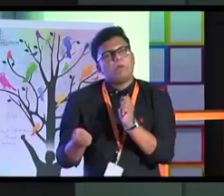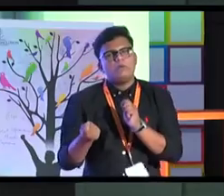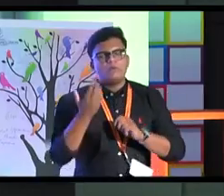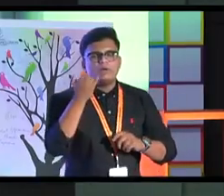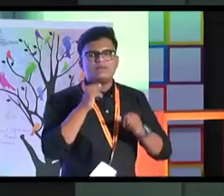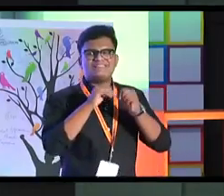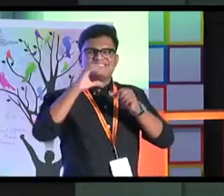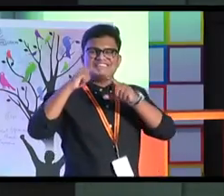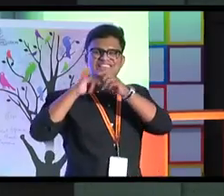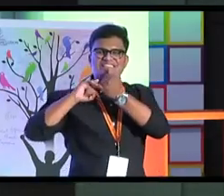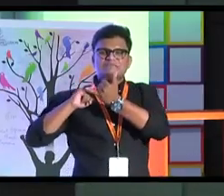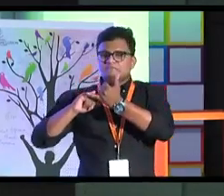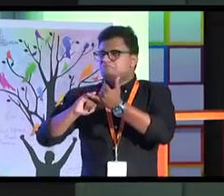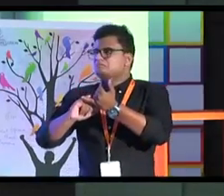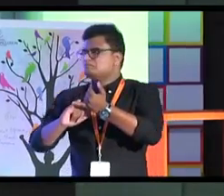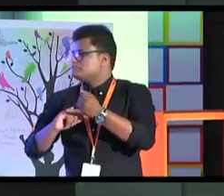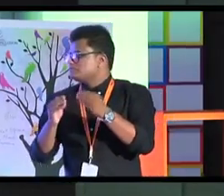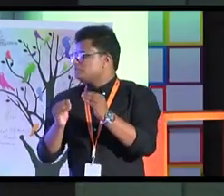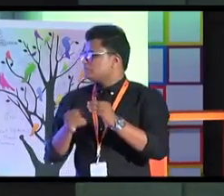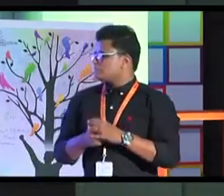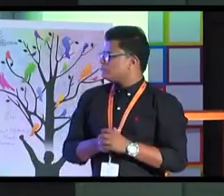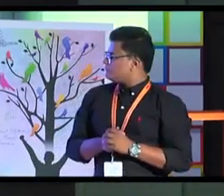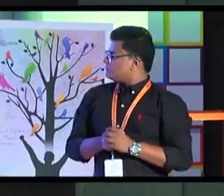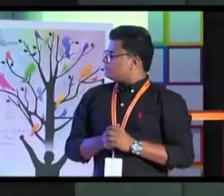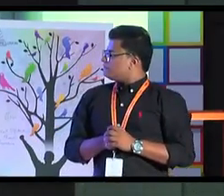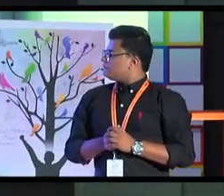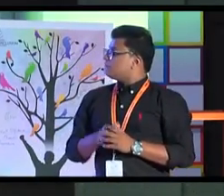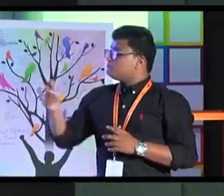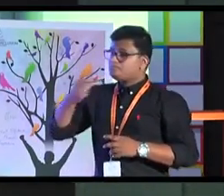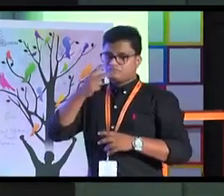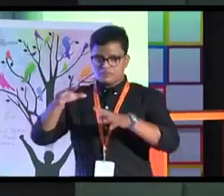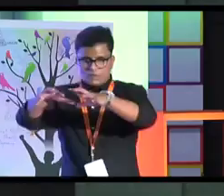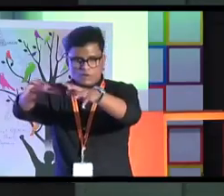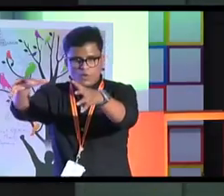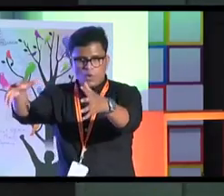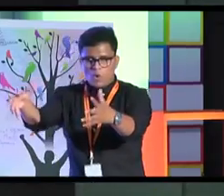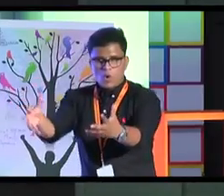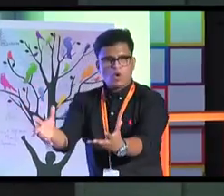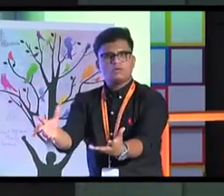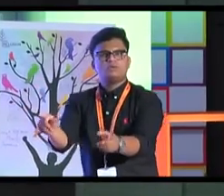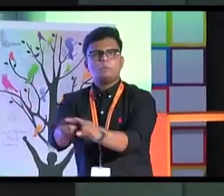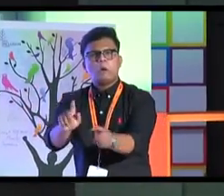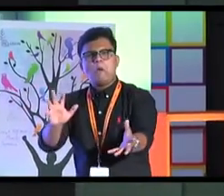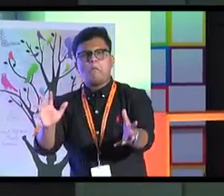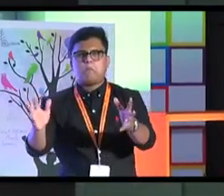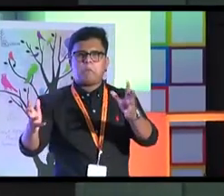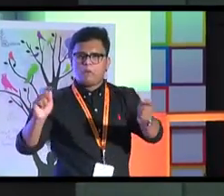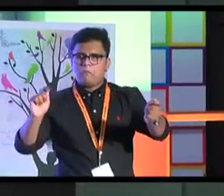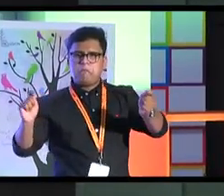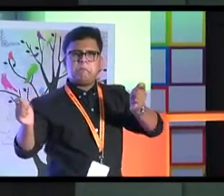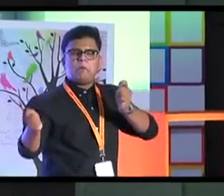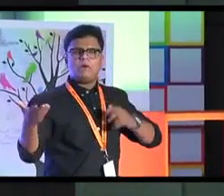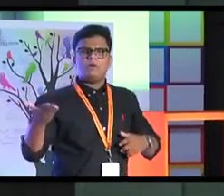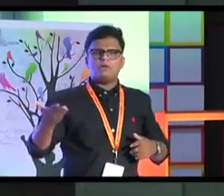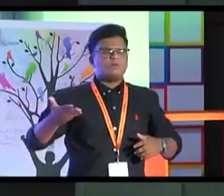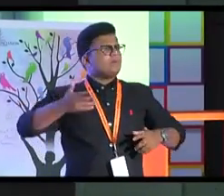Here, UNCRPD, which many of you know, but the world is changing. 160 countries have signed to ratify the provisions to make independent